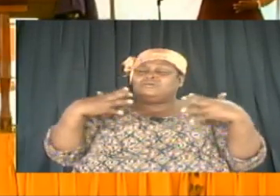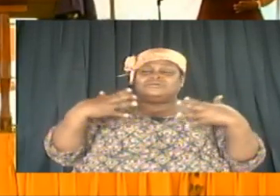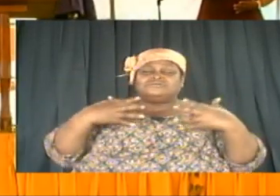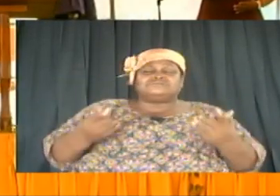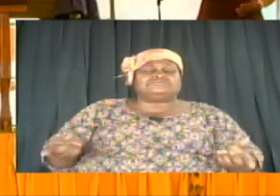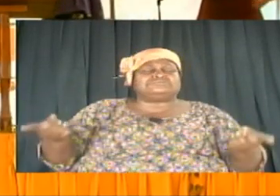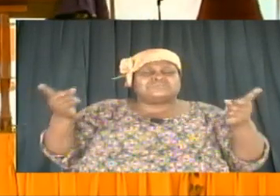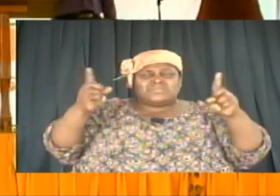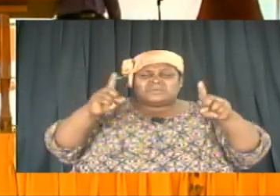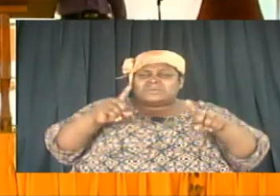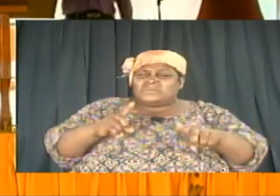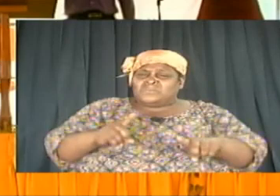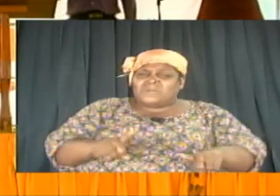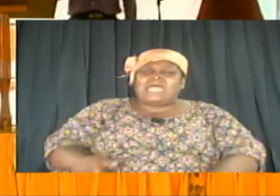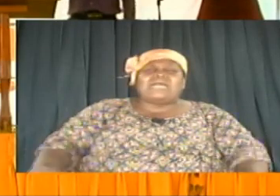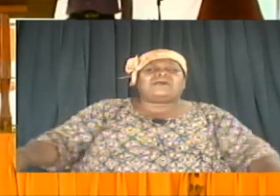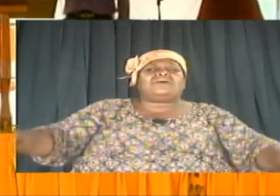Yes, yes,